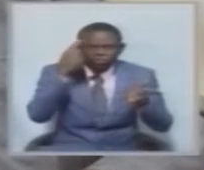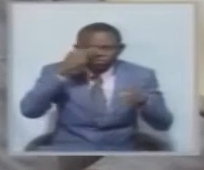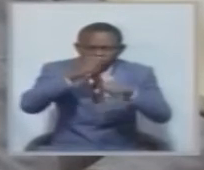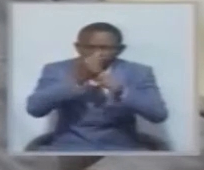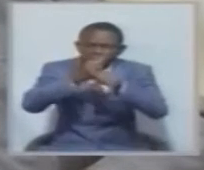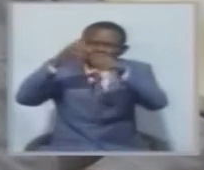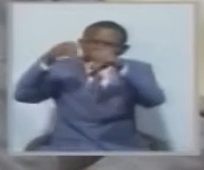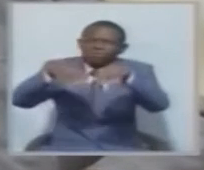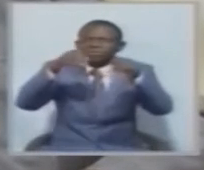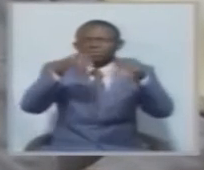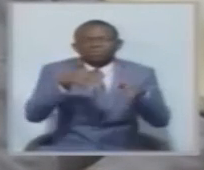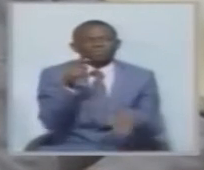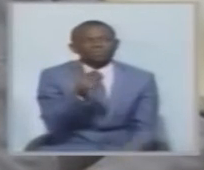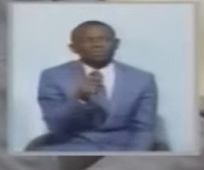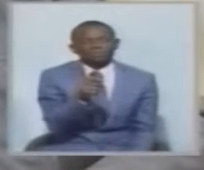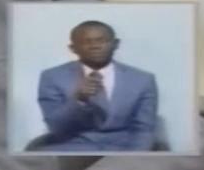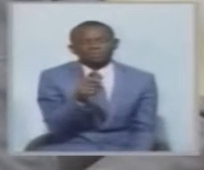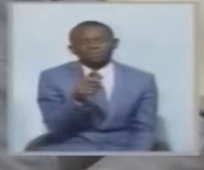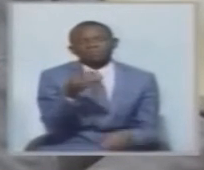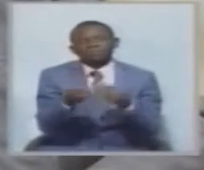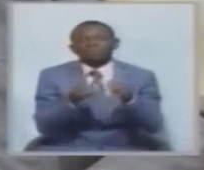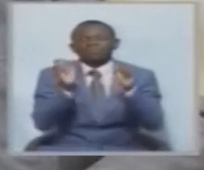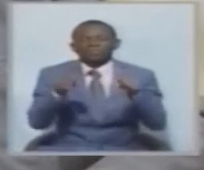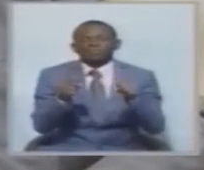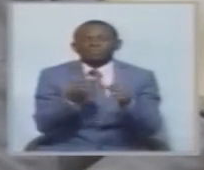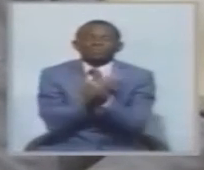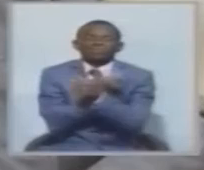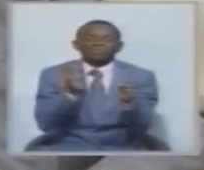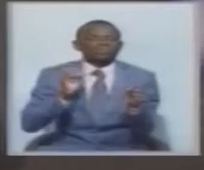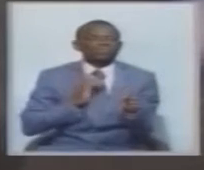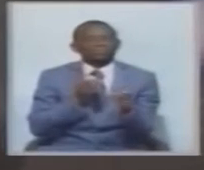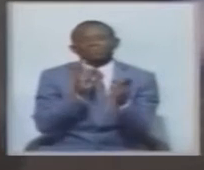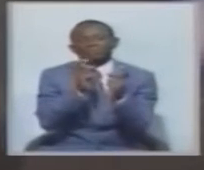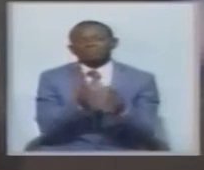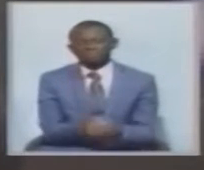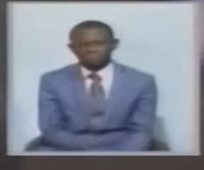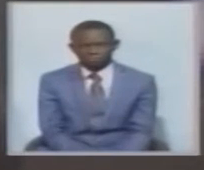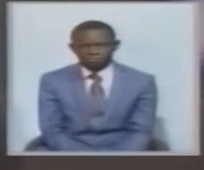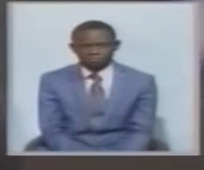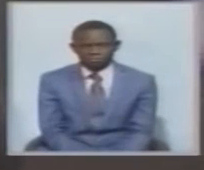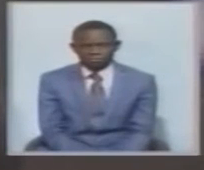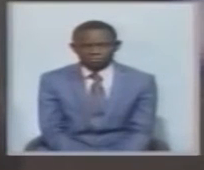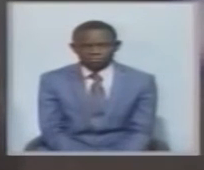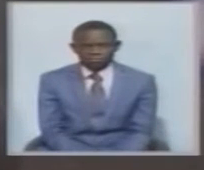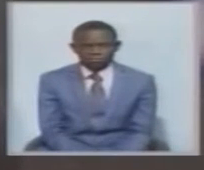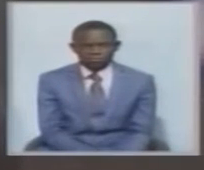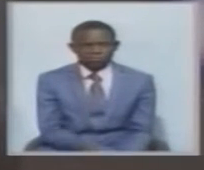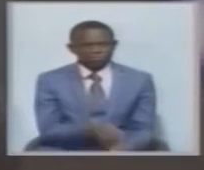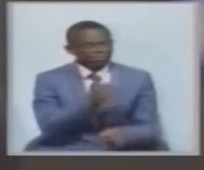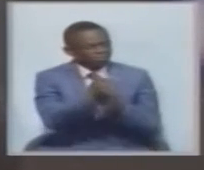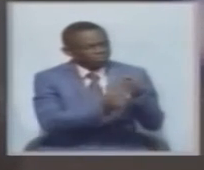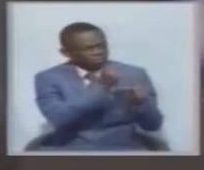how best then we can remedy the challenge that we have on our hands. I wanted to still look at the 2011 to 2015